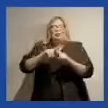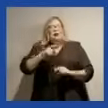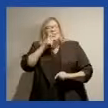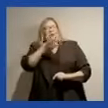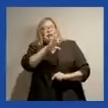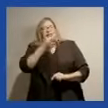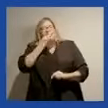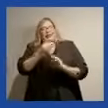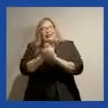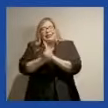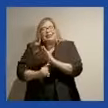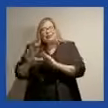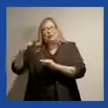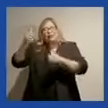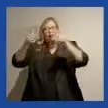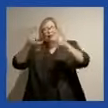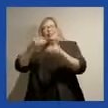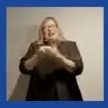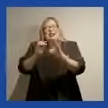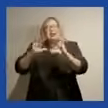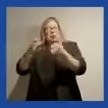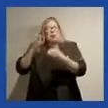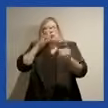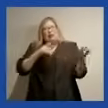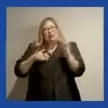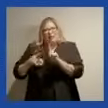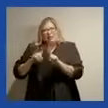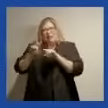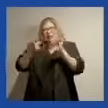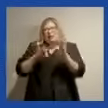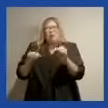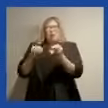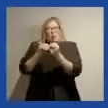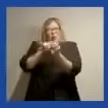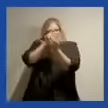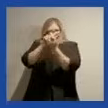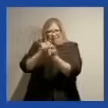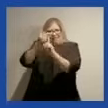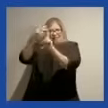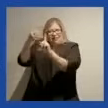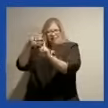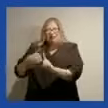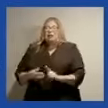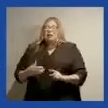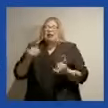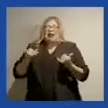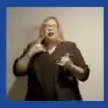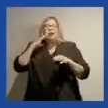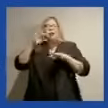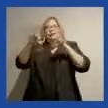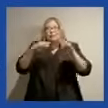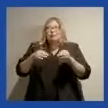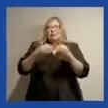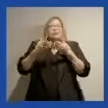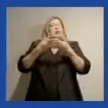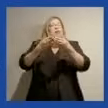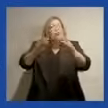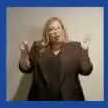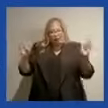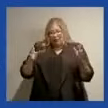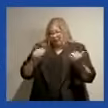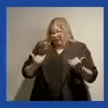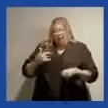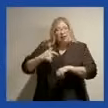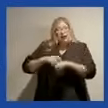on stage can walk through in more detail, but you deserve at least a broad strokes understanding of the one-time versus ongoing, which